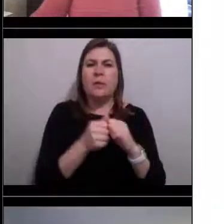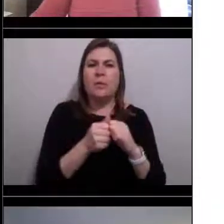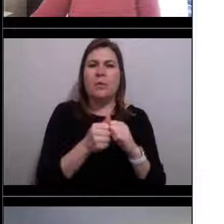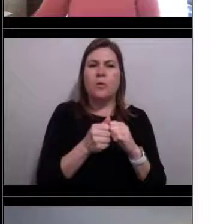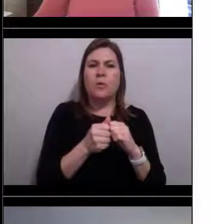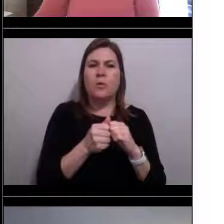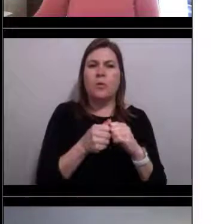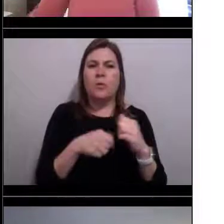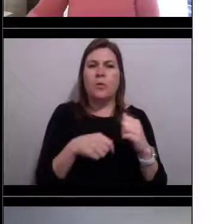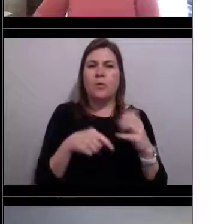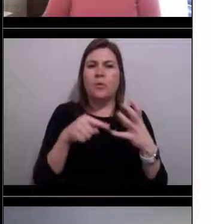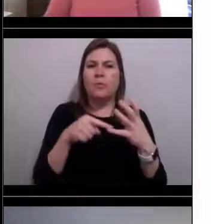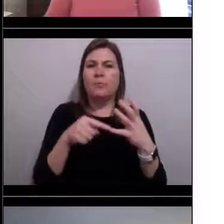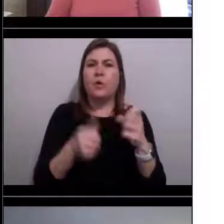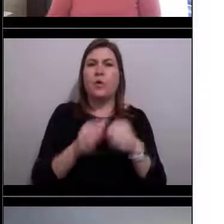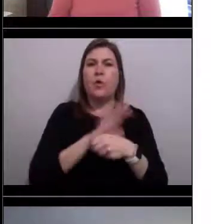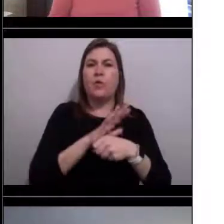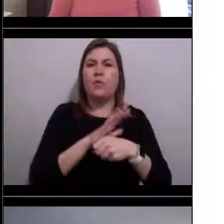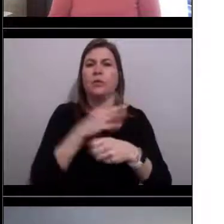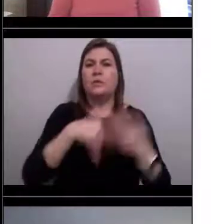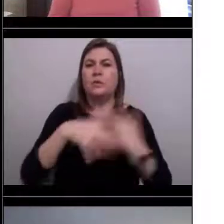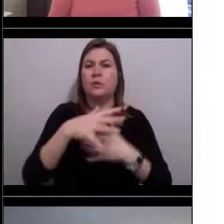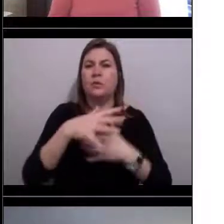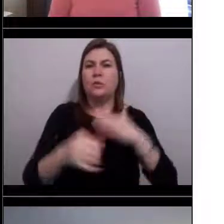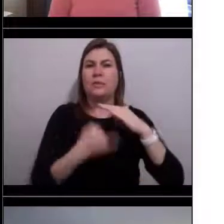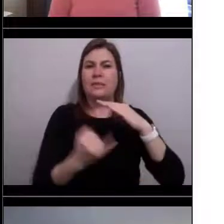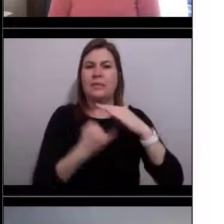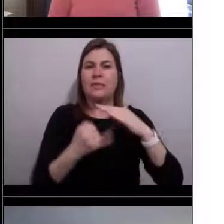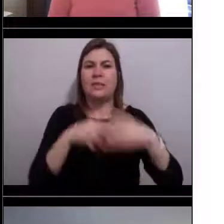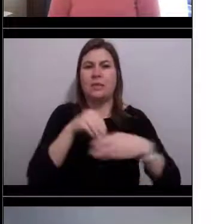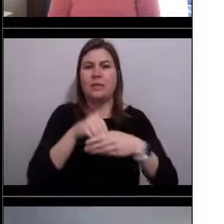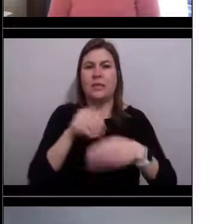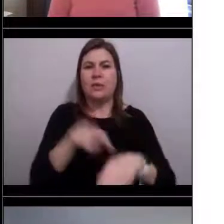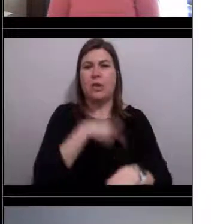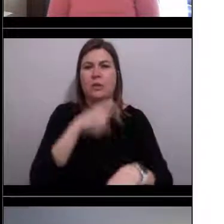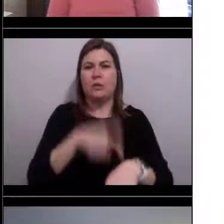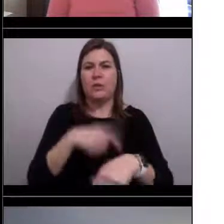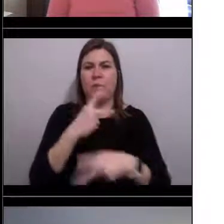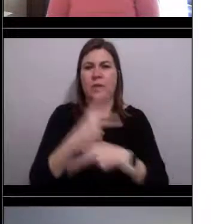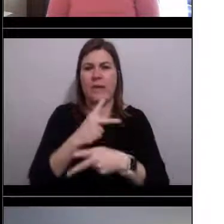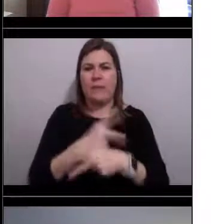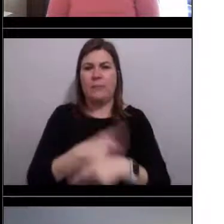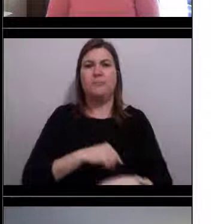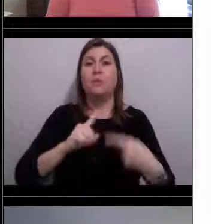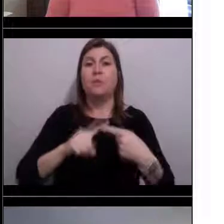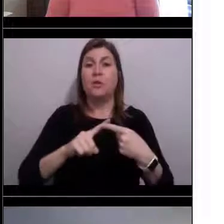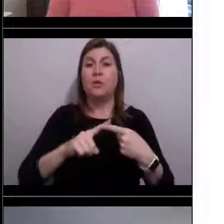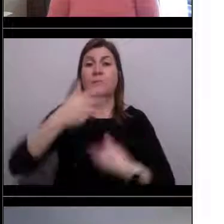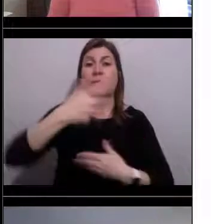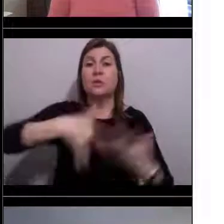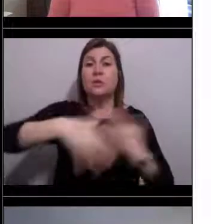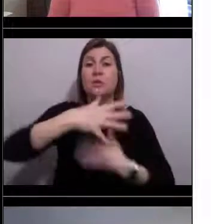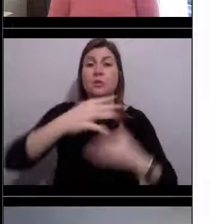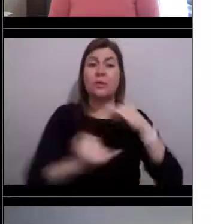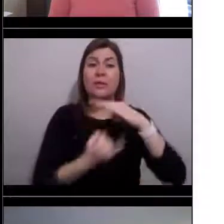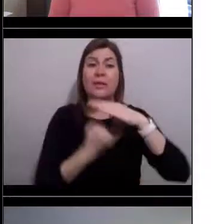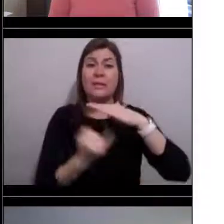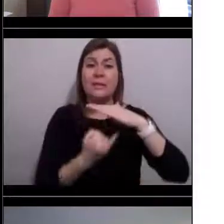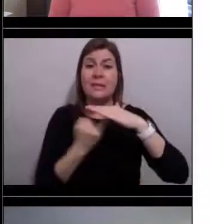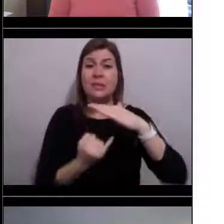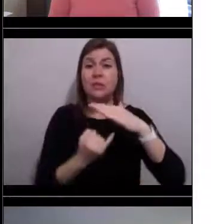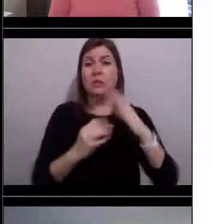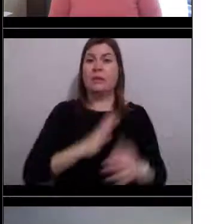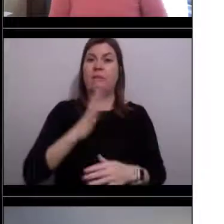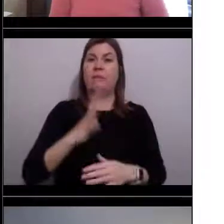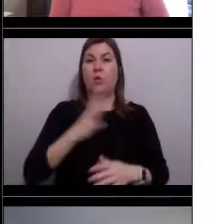and long-term care. Okay, could I have the next slide, please? So the formal definition of social isolation